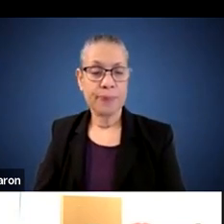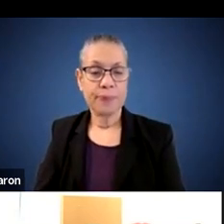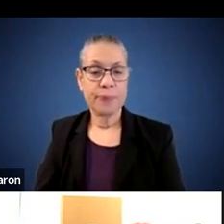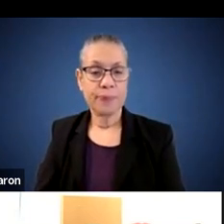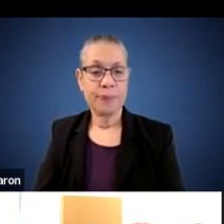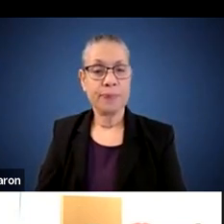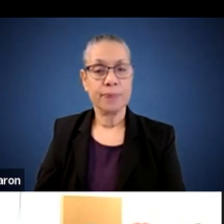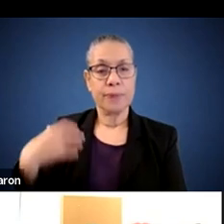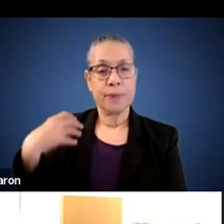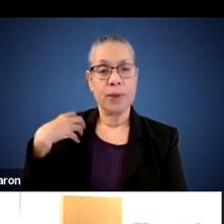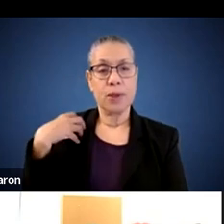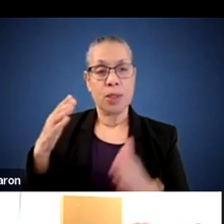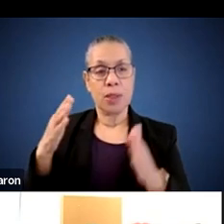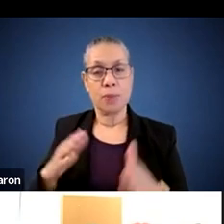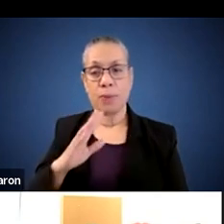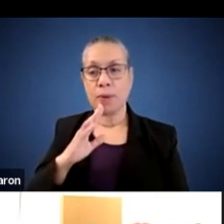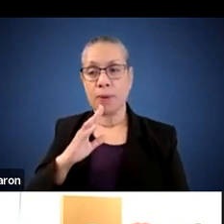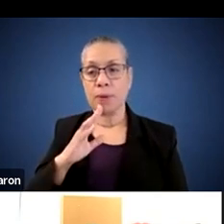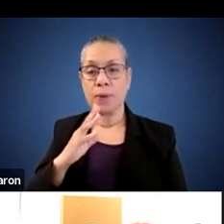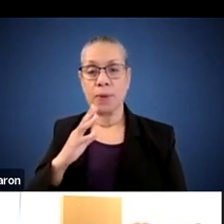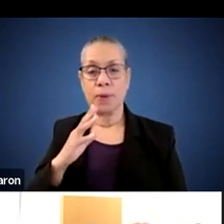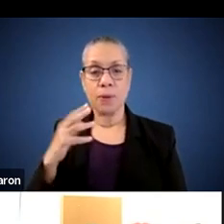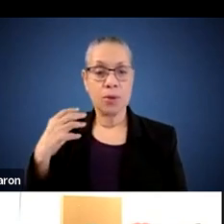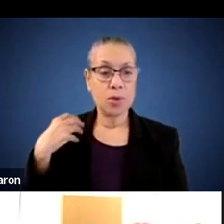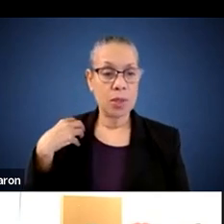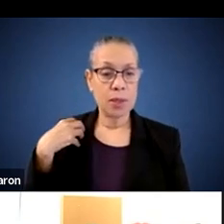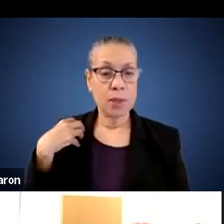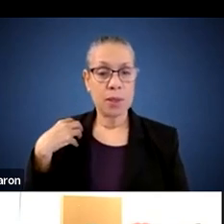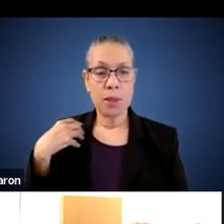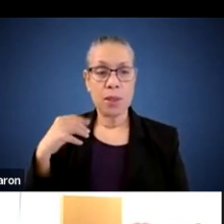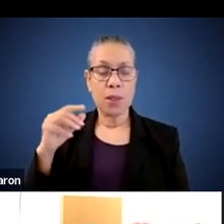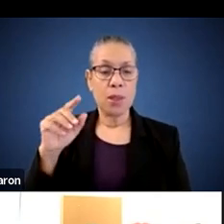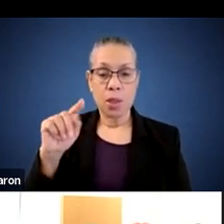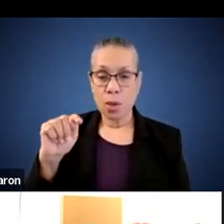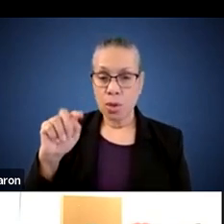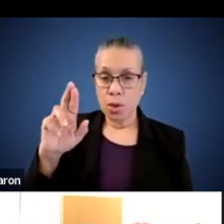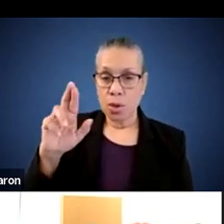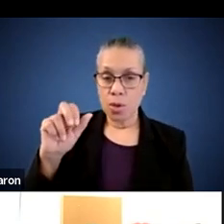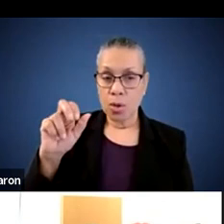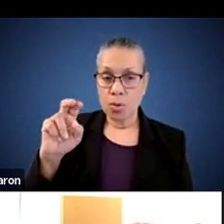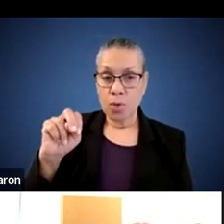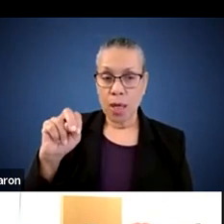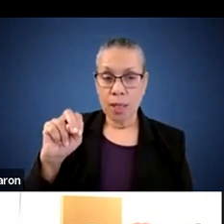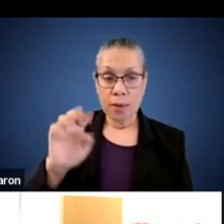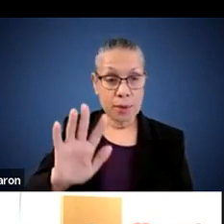thank you um thank you for taking oops let me see Mr Tron do you have a question